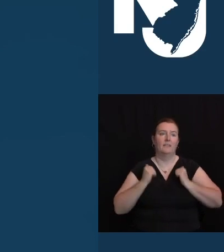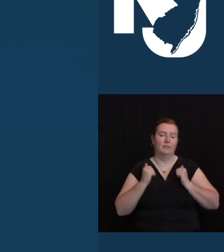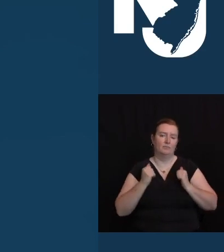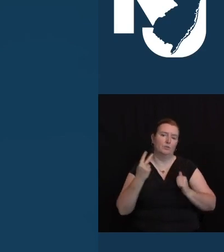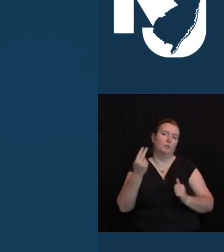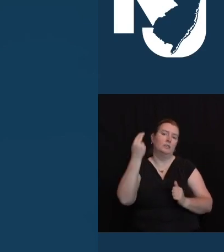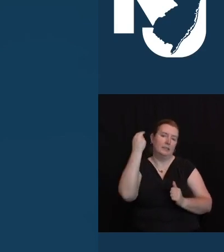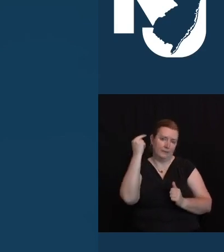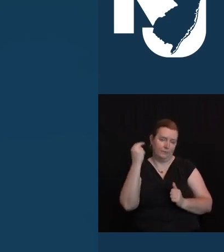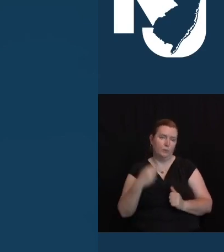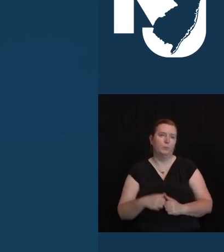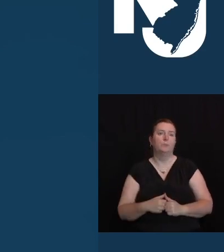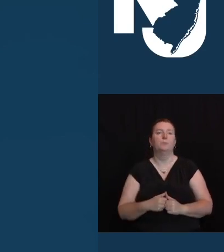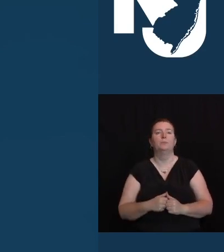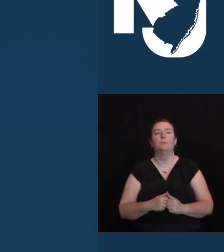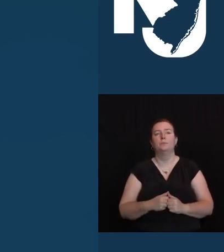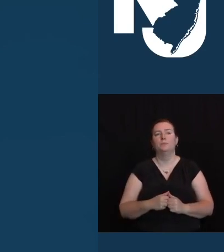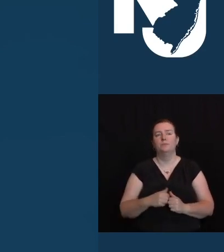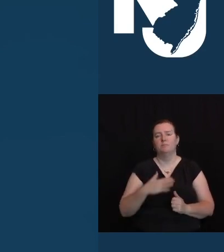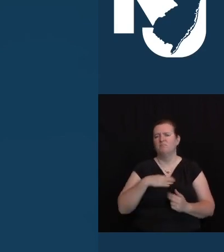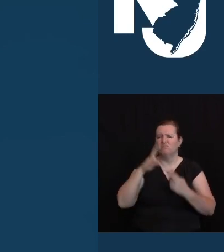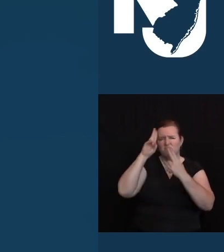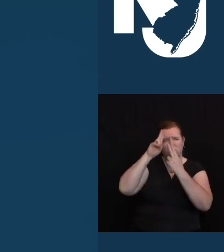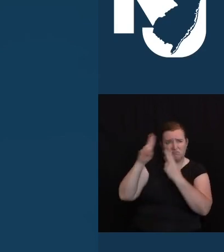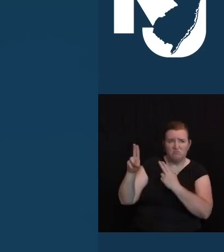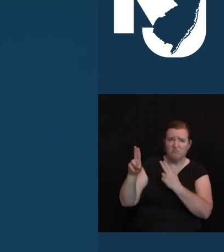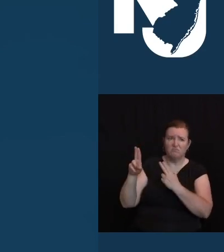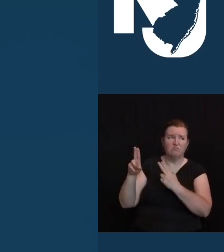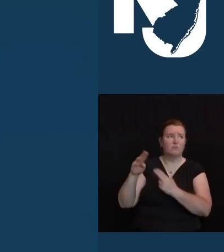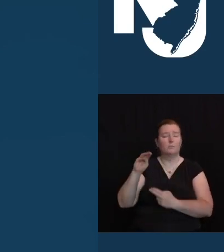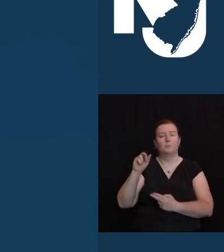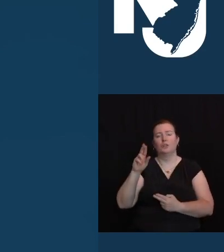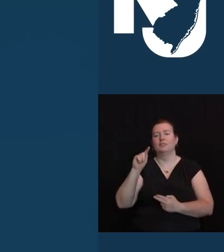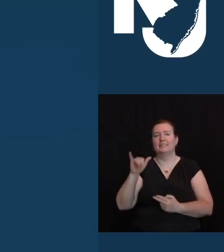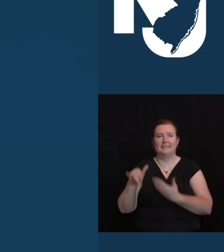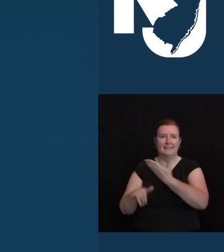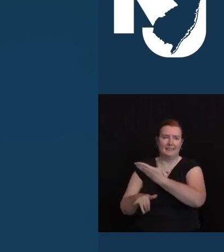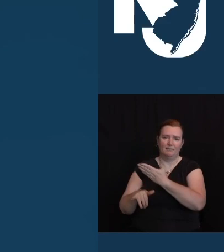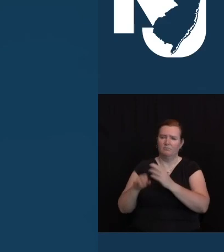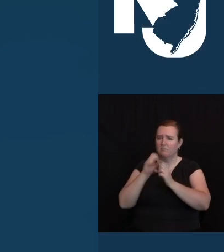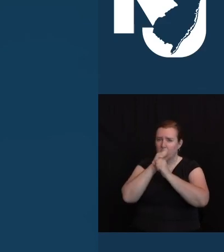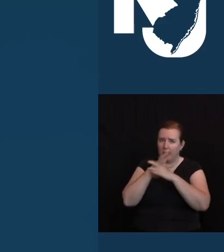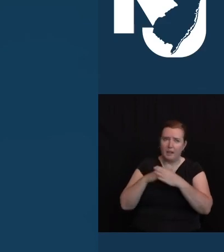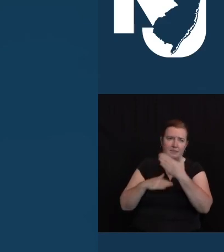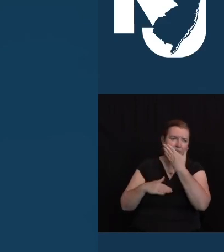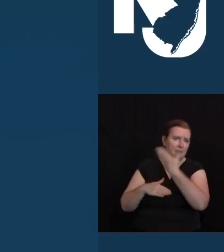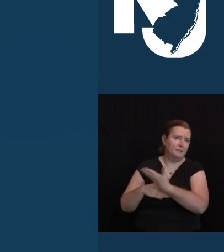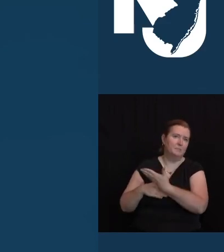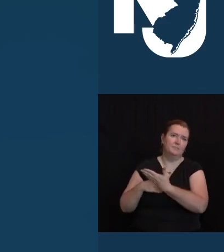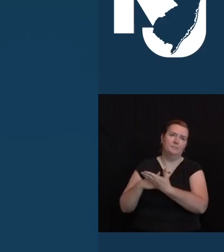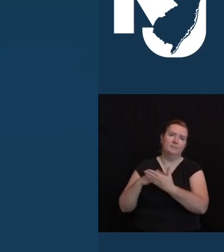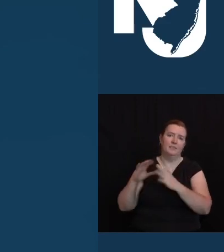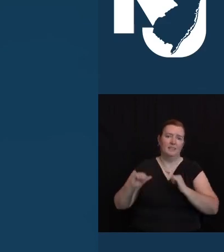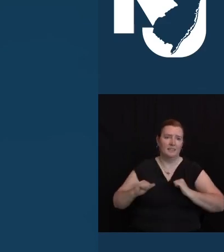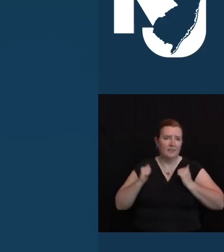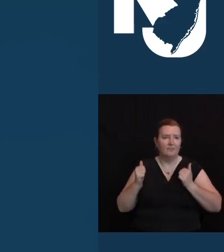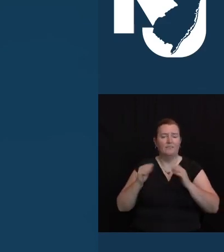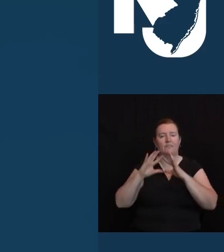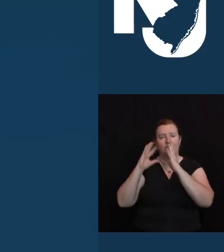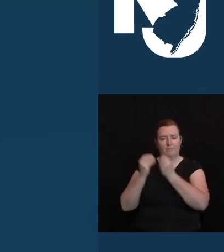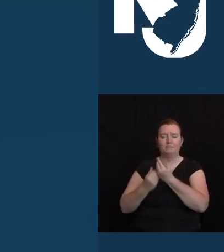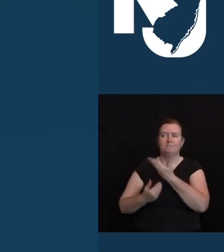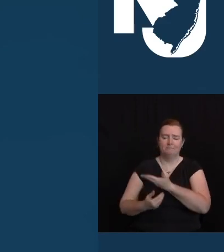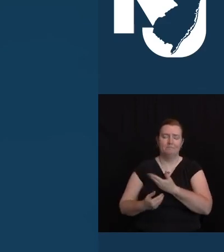memory be a blessing to all who knew him and a source of peace and love to his family. And finally today,